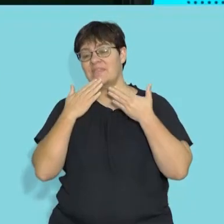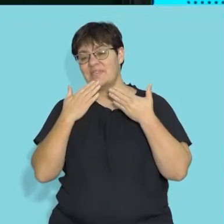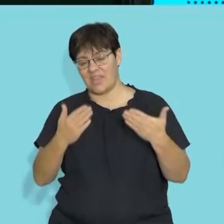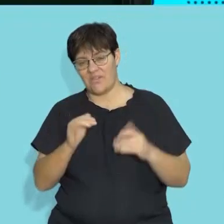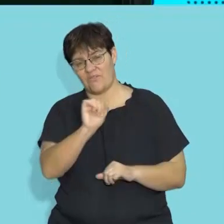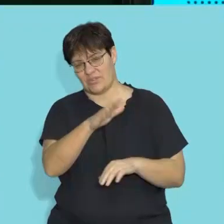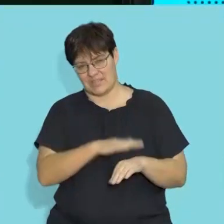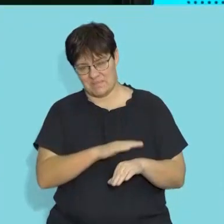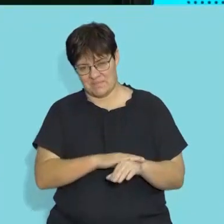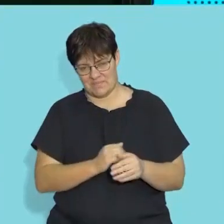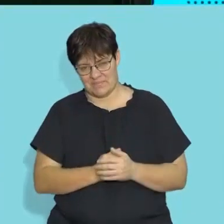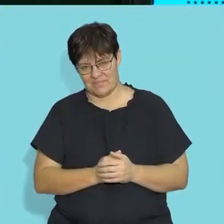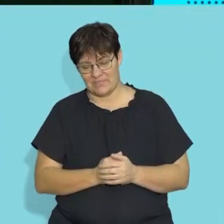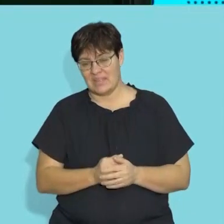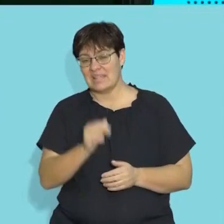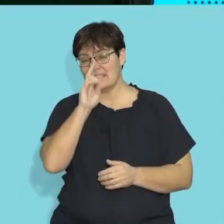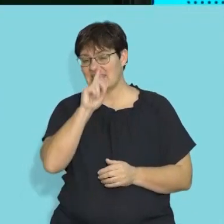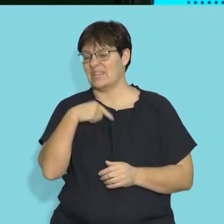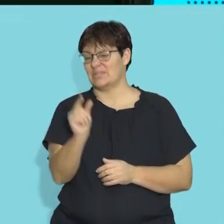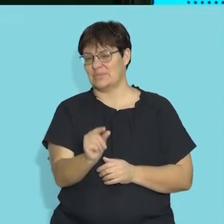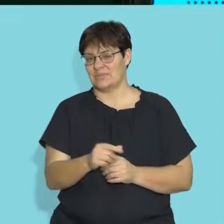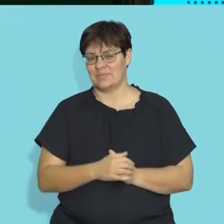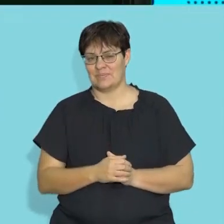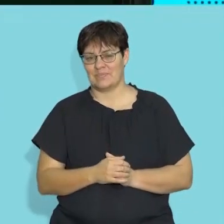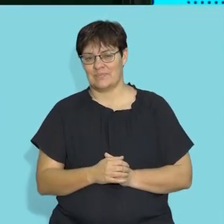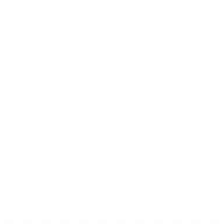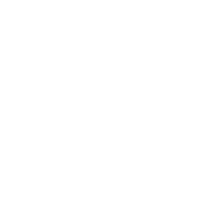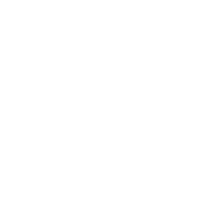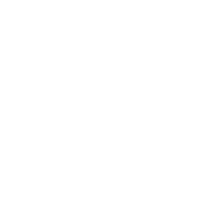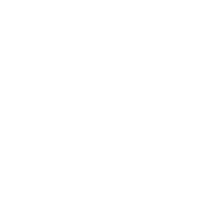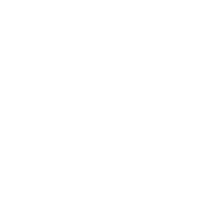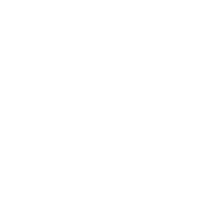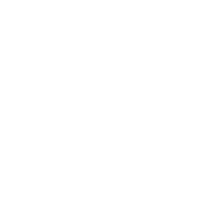much for your time. We'll see each other soon.